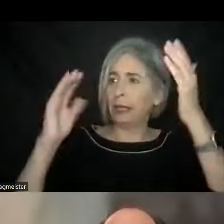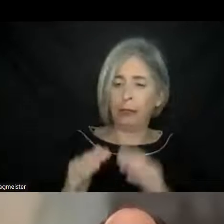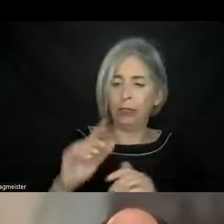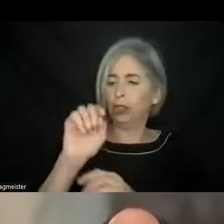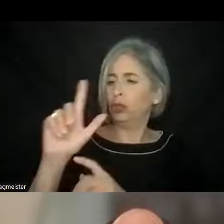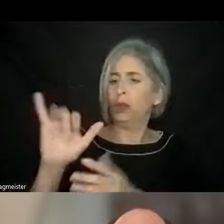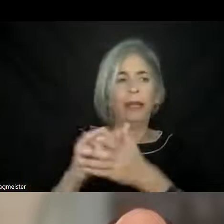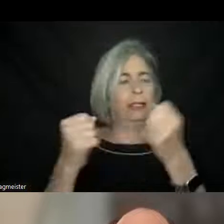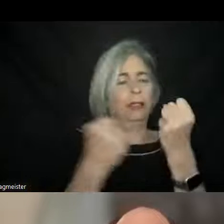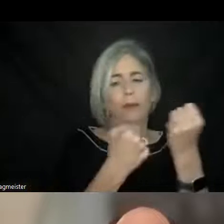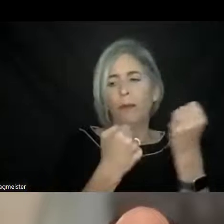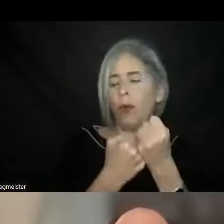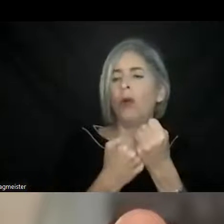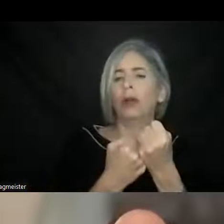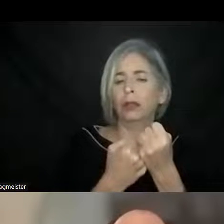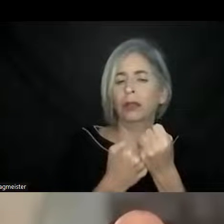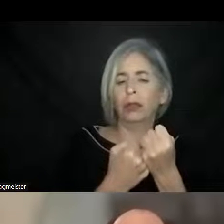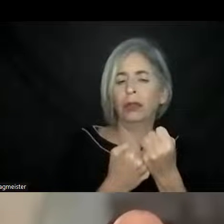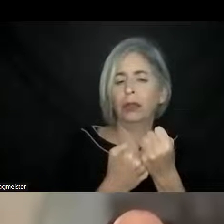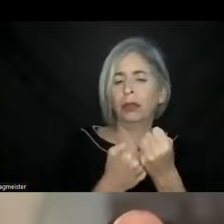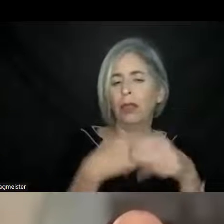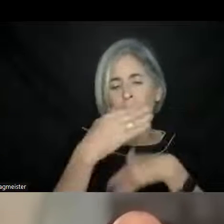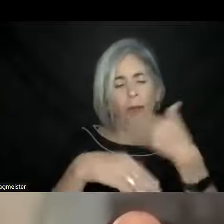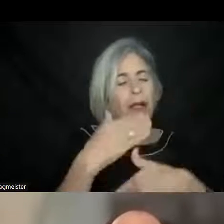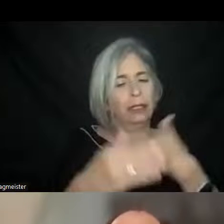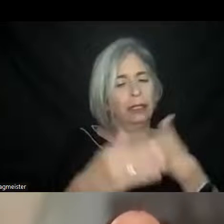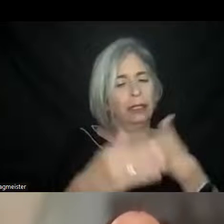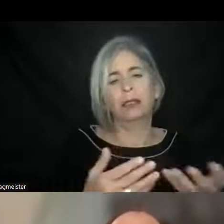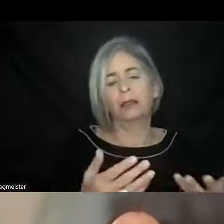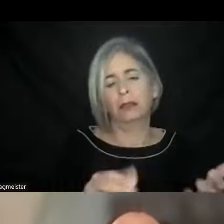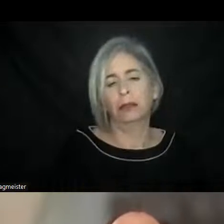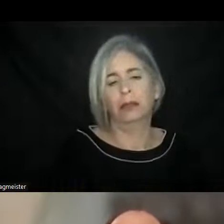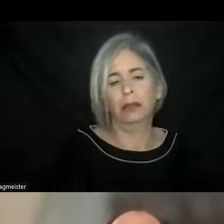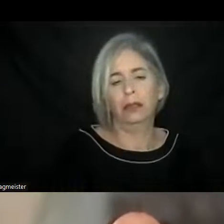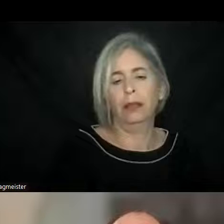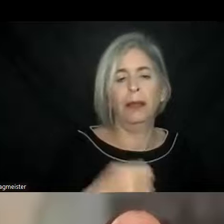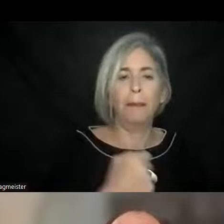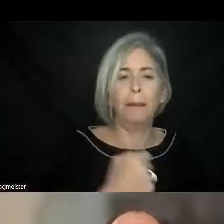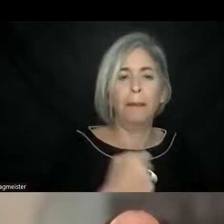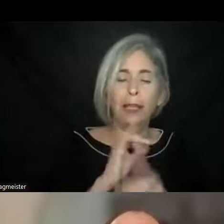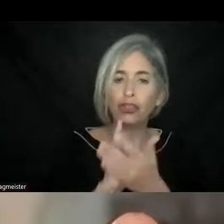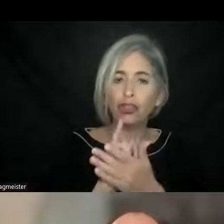would support the process, both in terms of making sure that